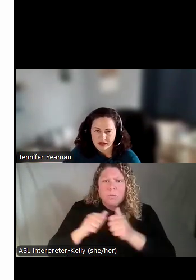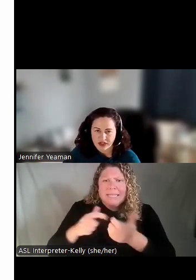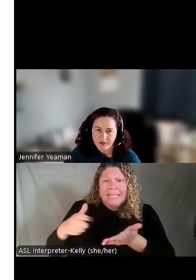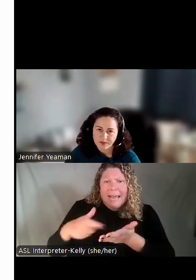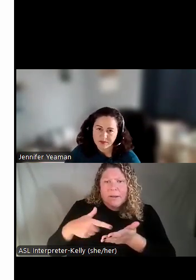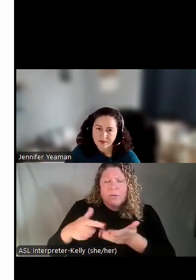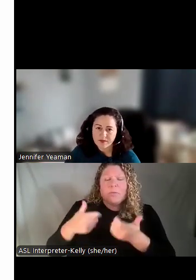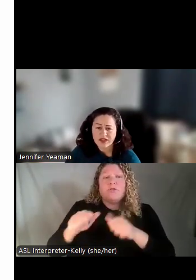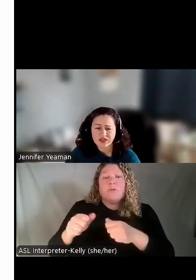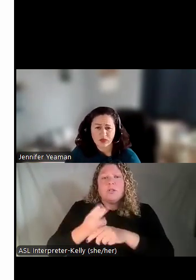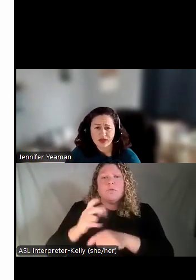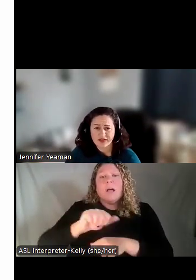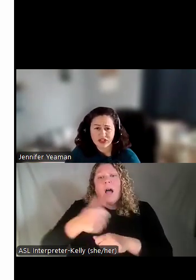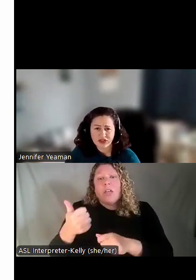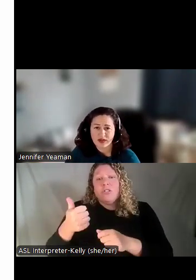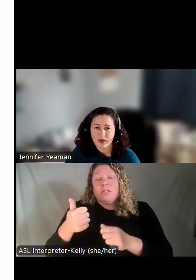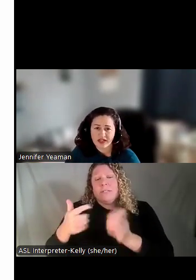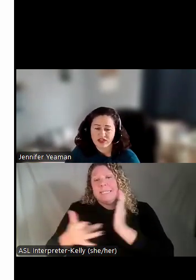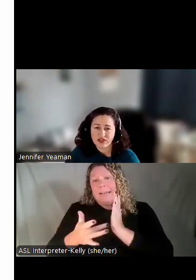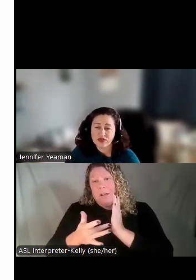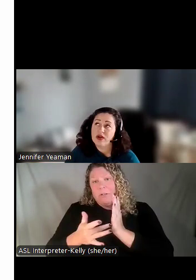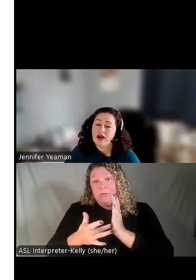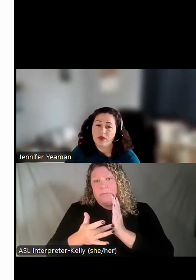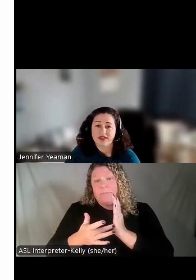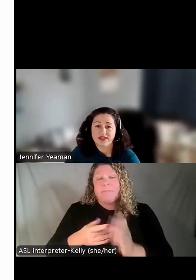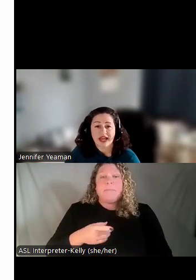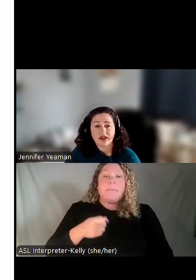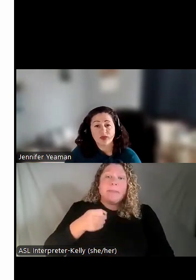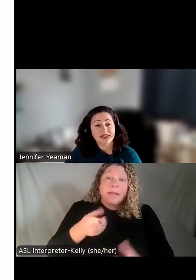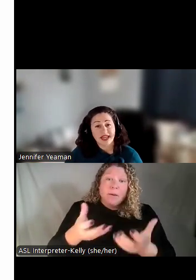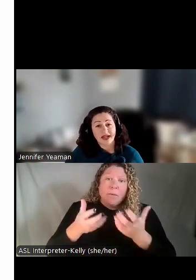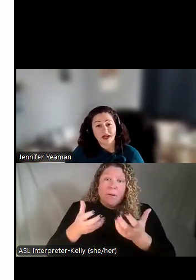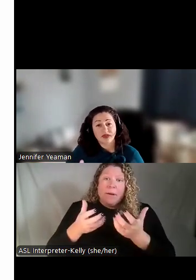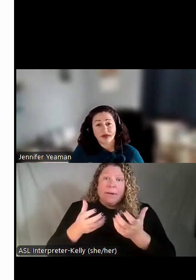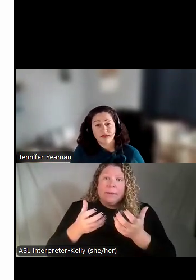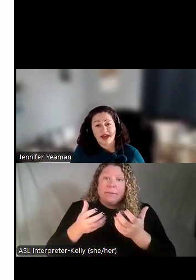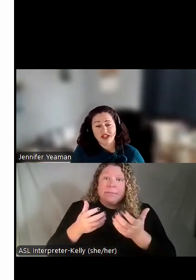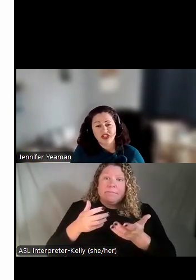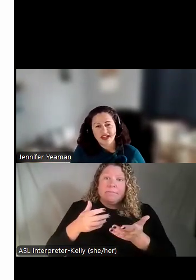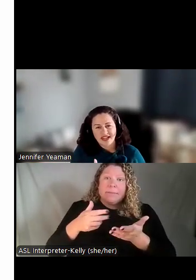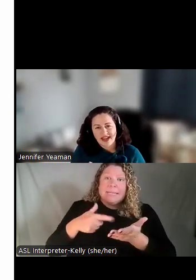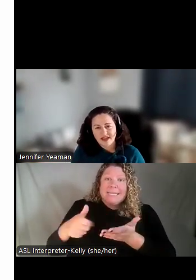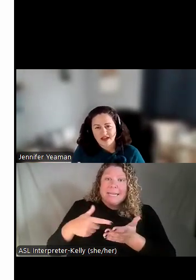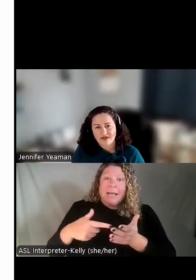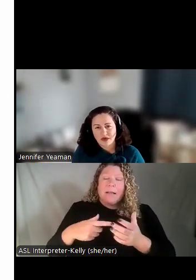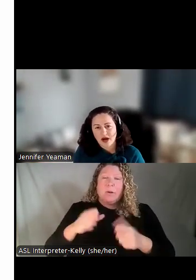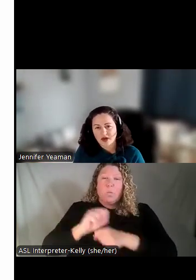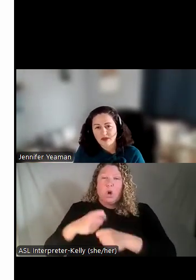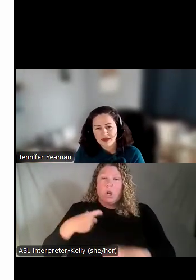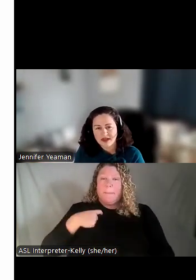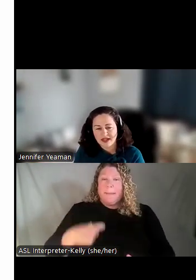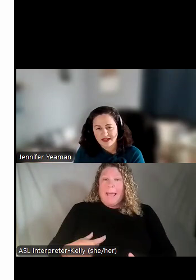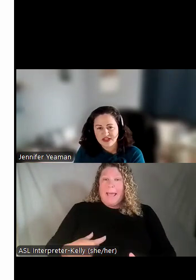different technology. So one feature that they wanted to do with the scanner was scan an employee badge and have that